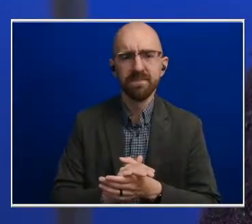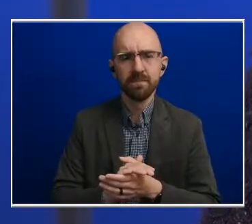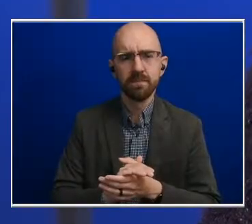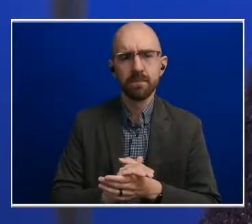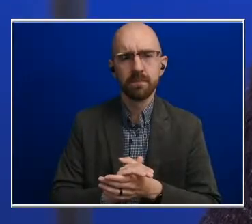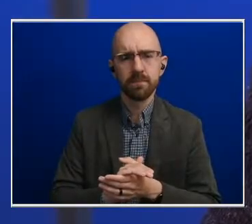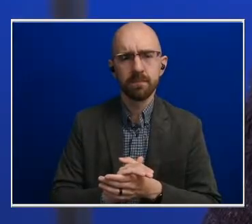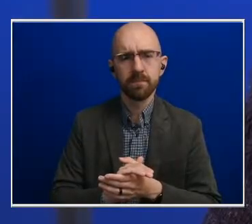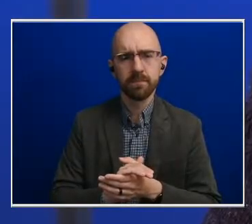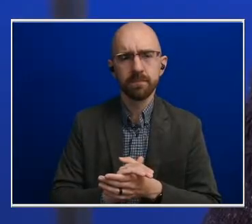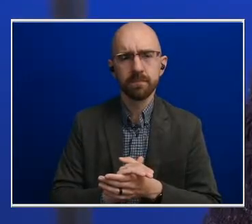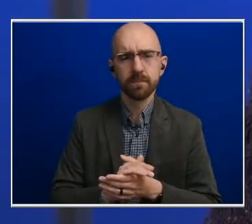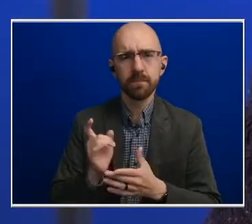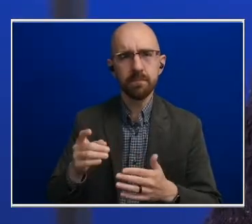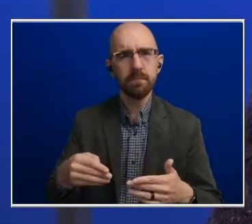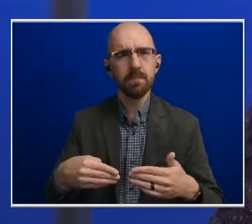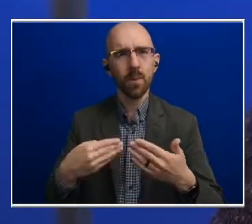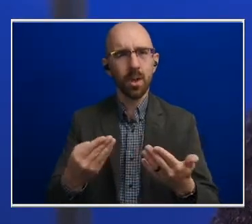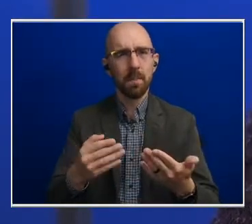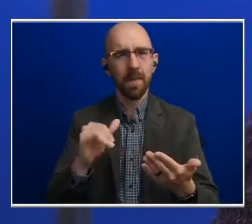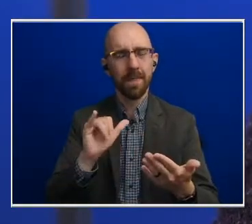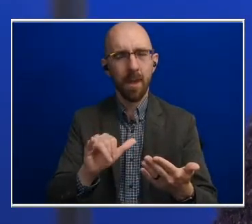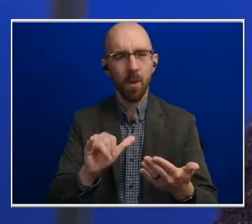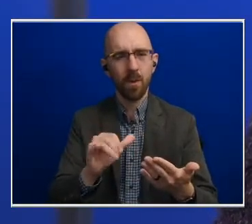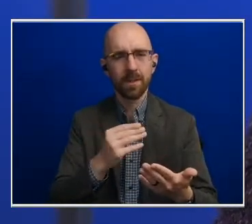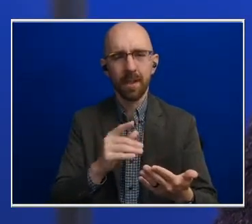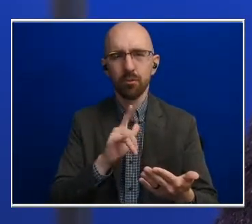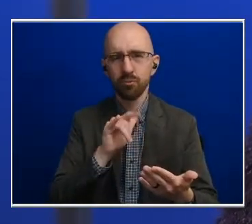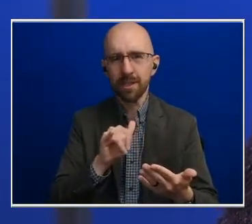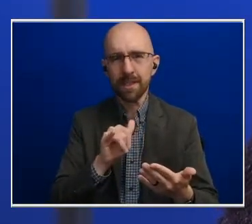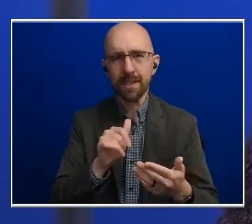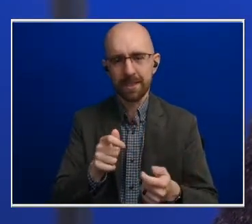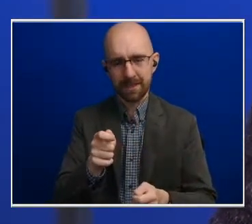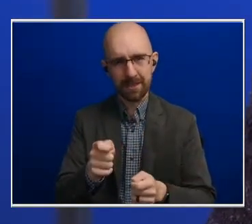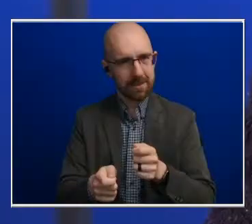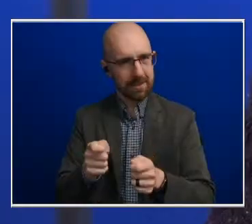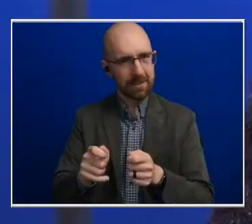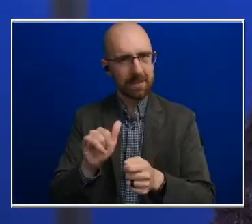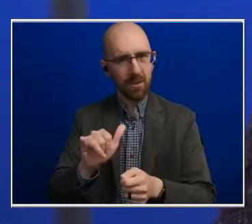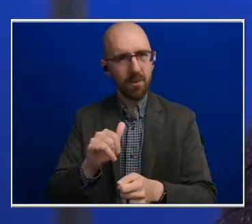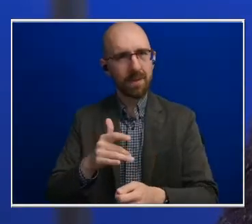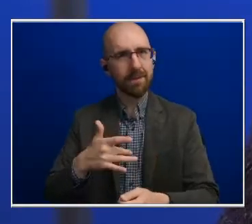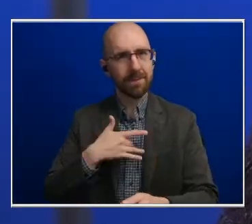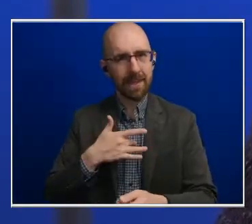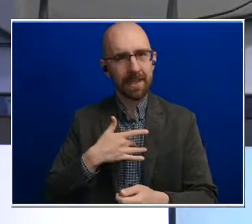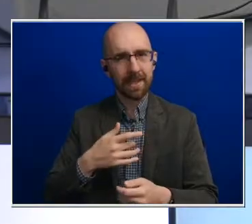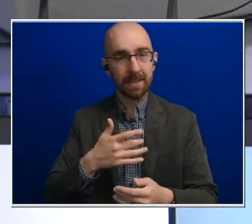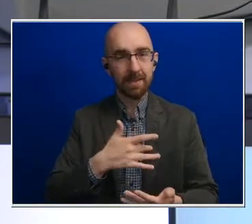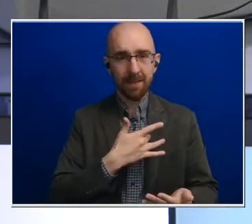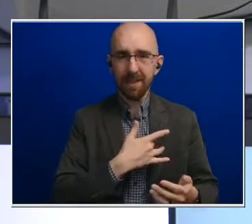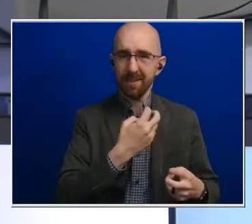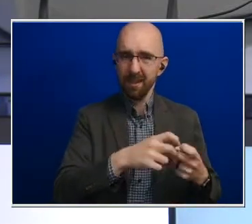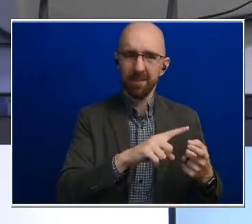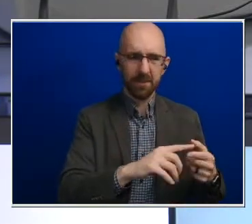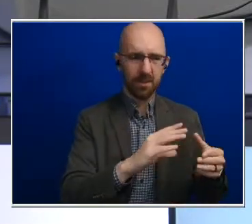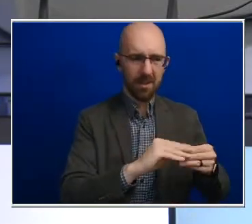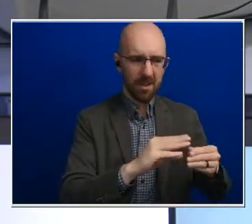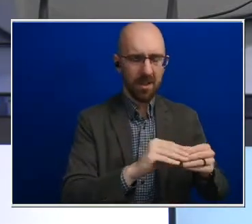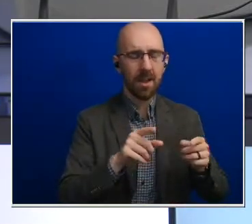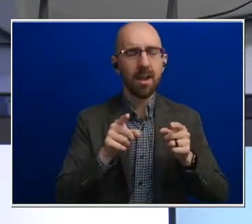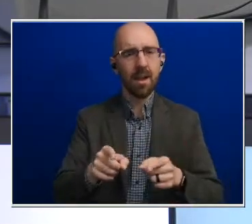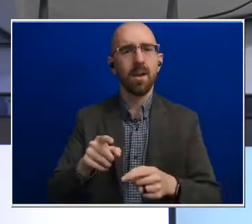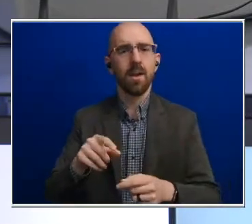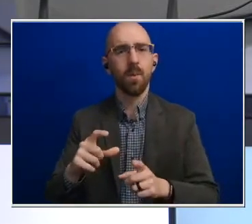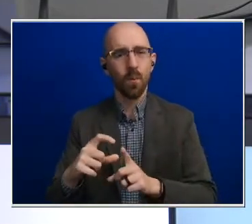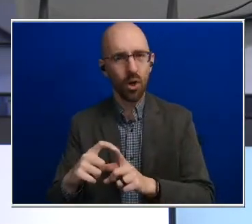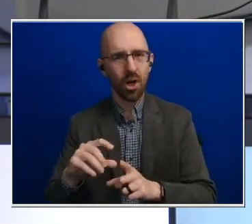bring up those and really refine those feelings that are difficult to put into words. Proud Mary, keep on rolling.